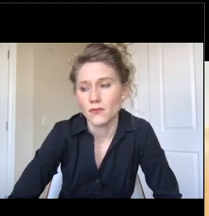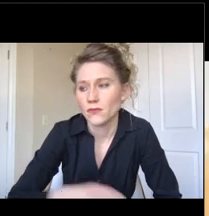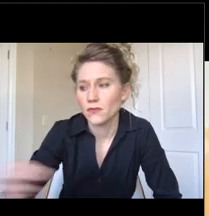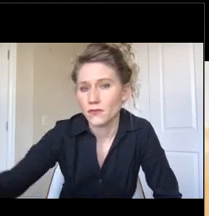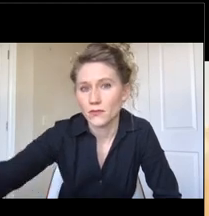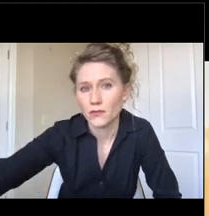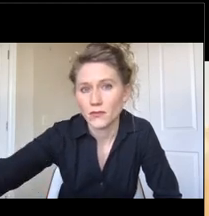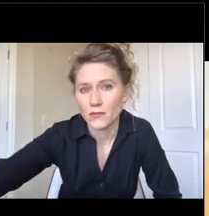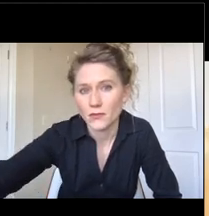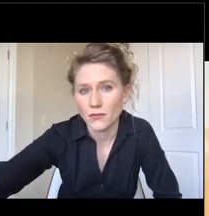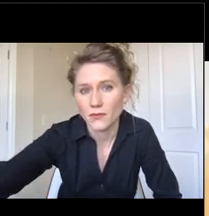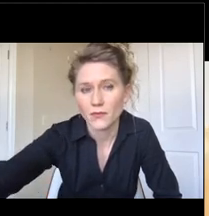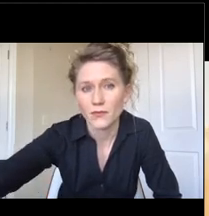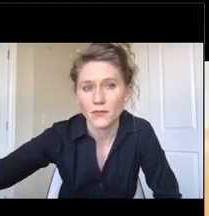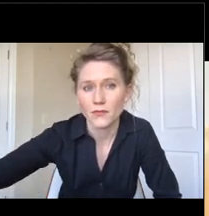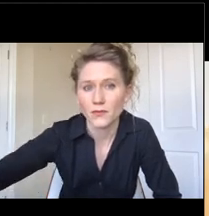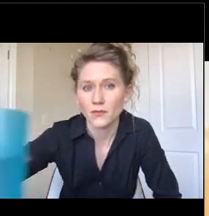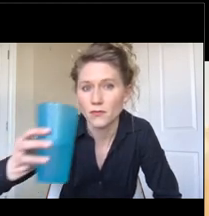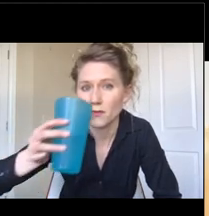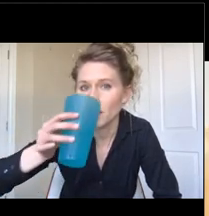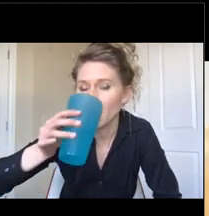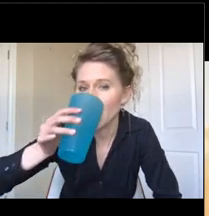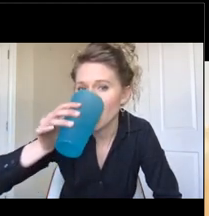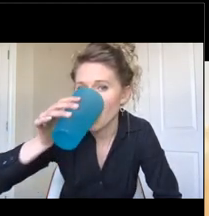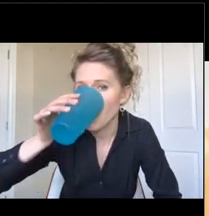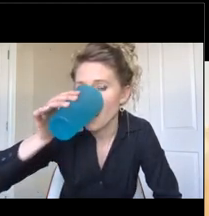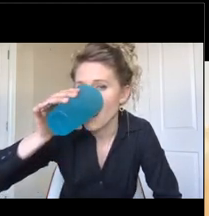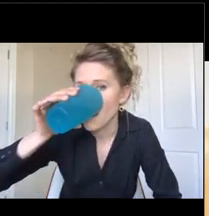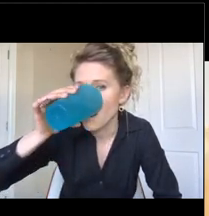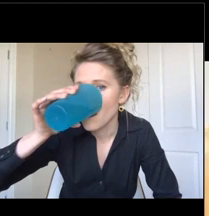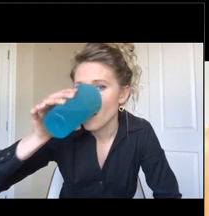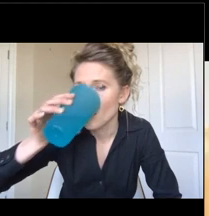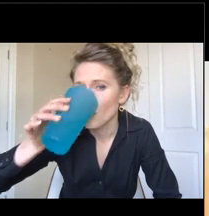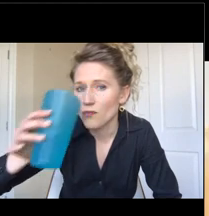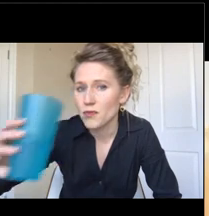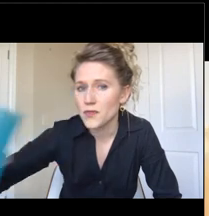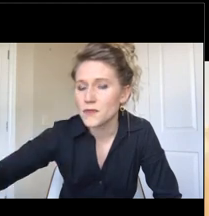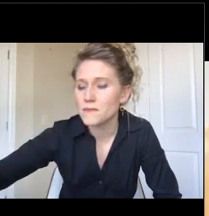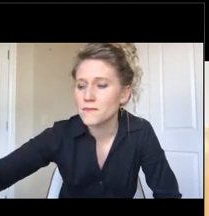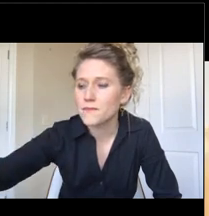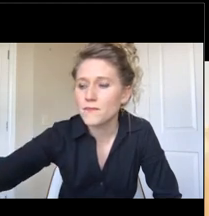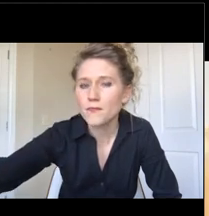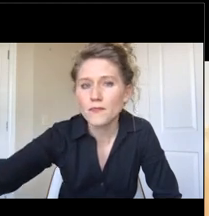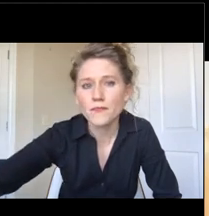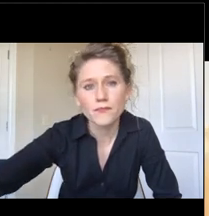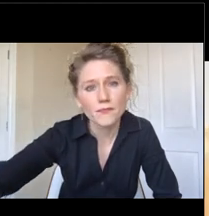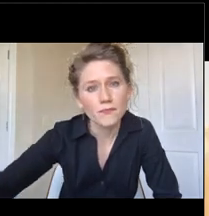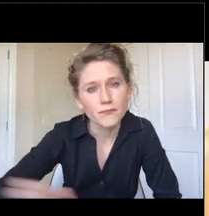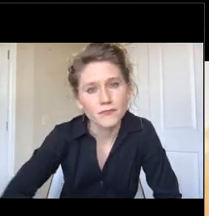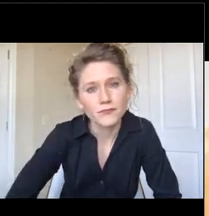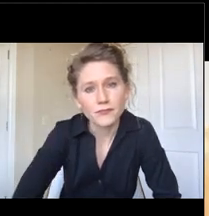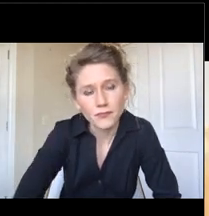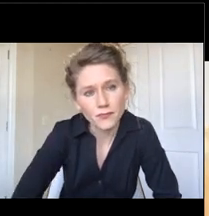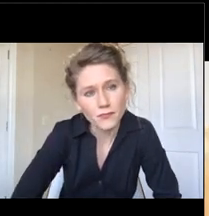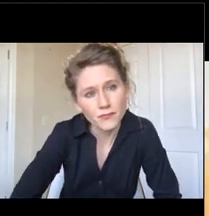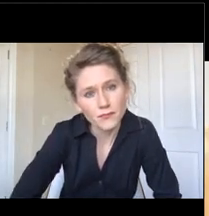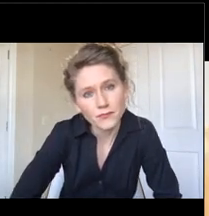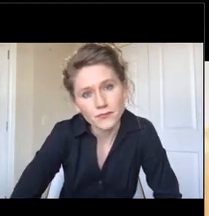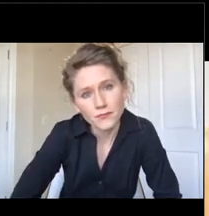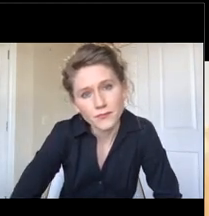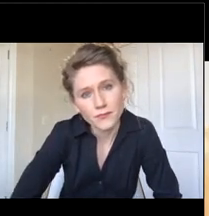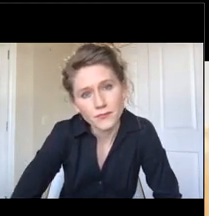give is what we would follow is keep the good roads good. If you have those roads that are between 7 and 10 years old and the PCI is up